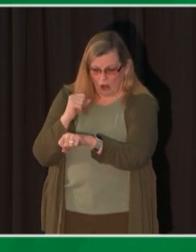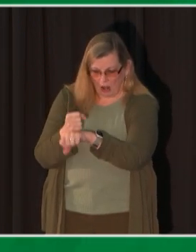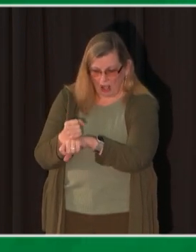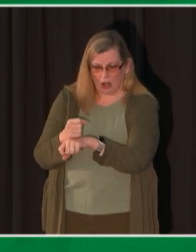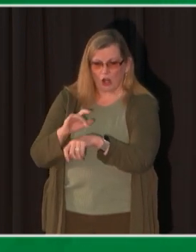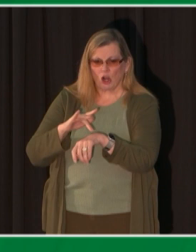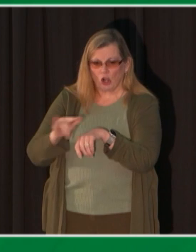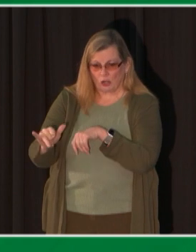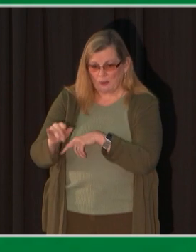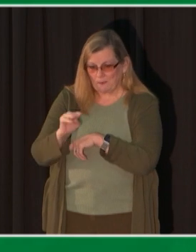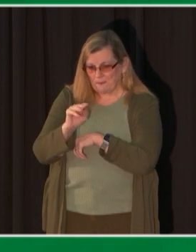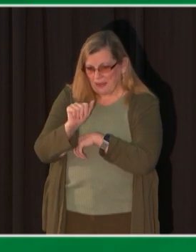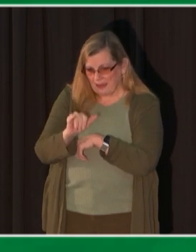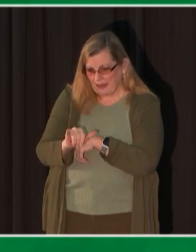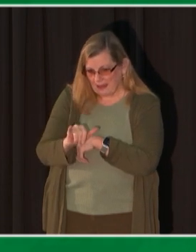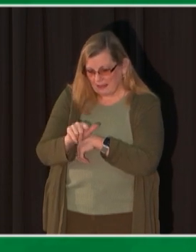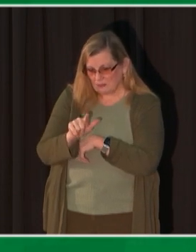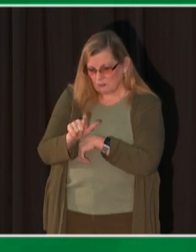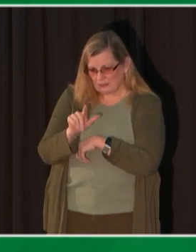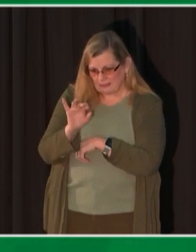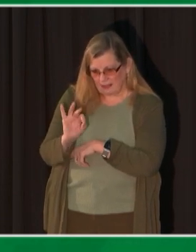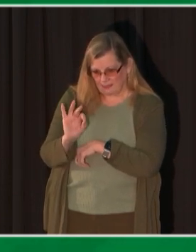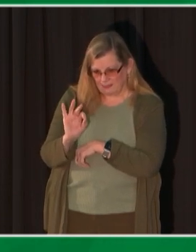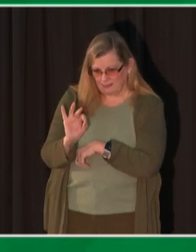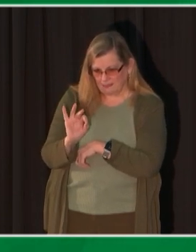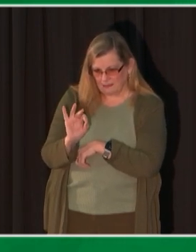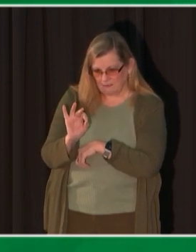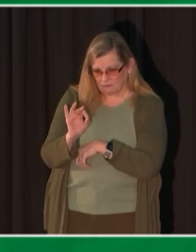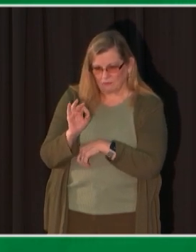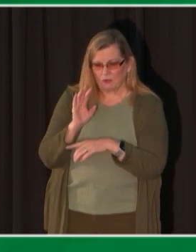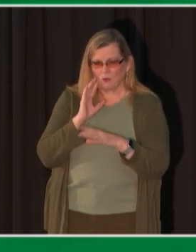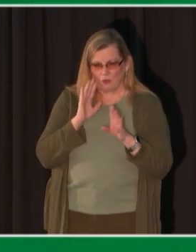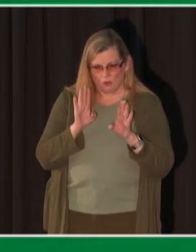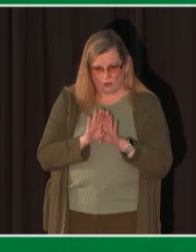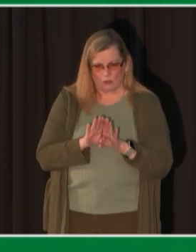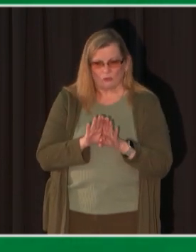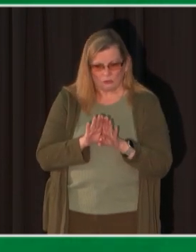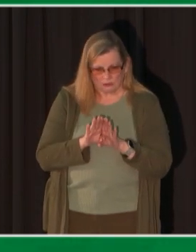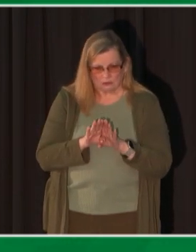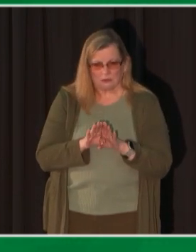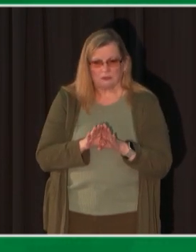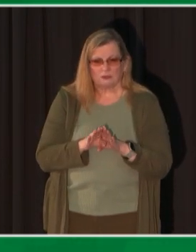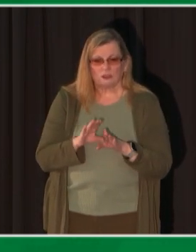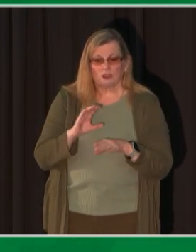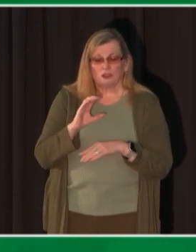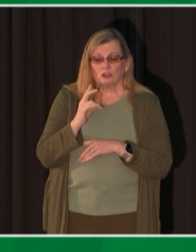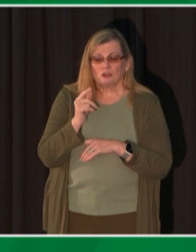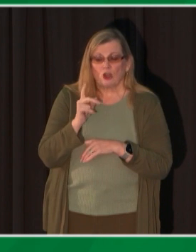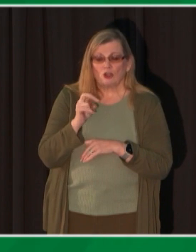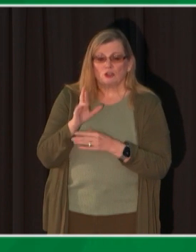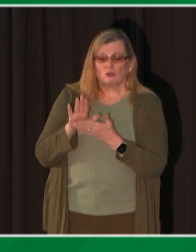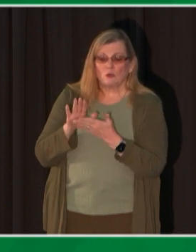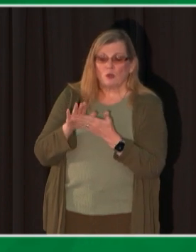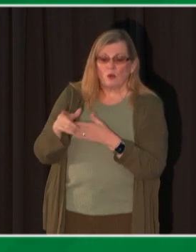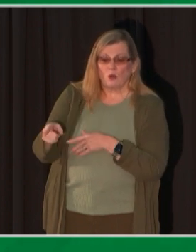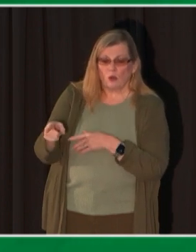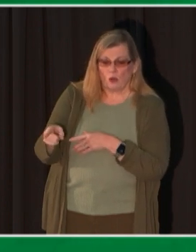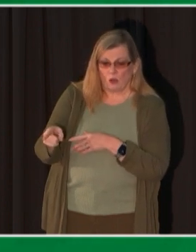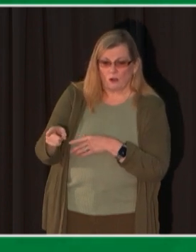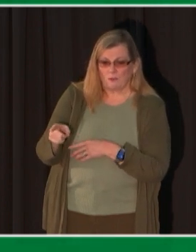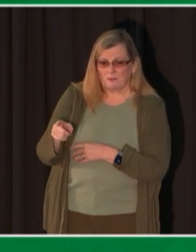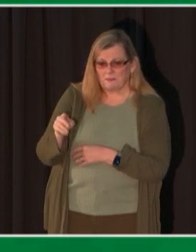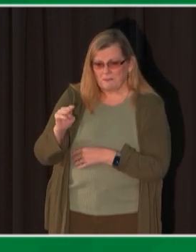the 29th. For students, and charter schools will close on or about May